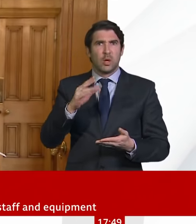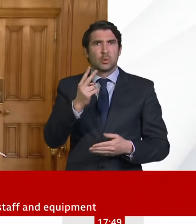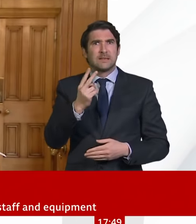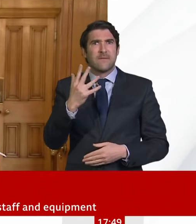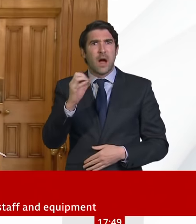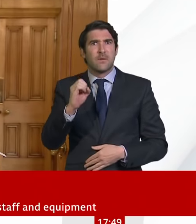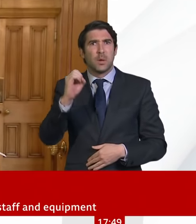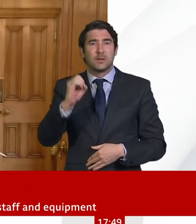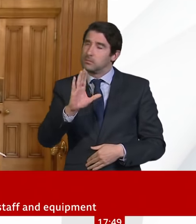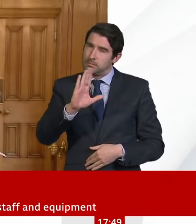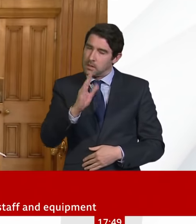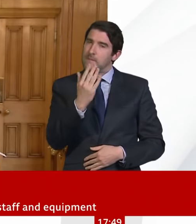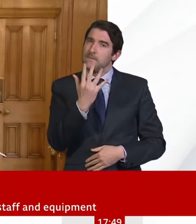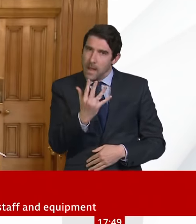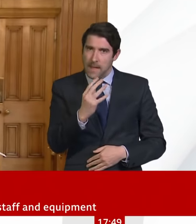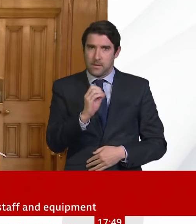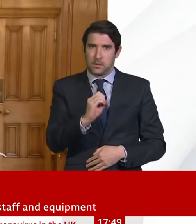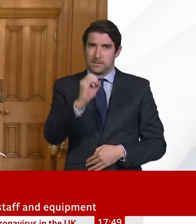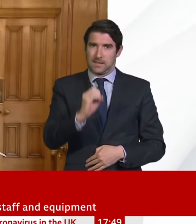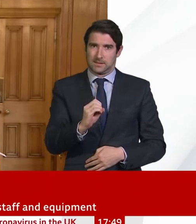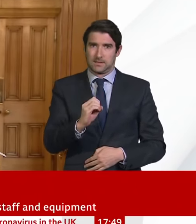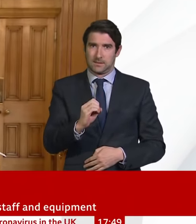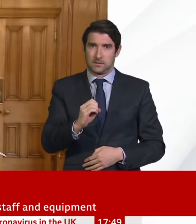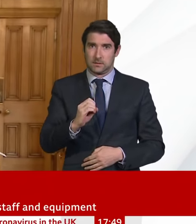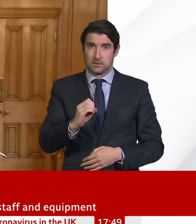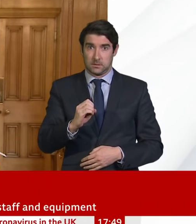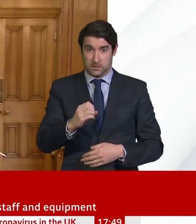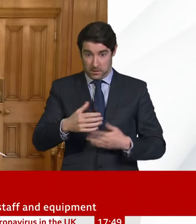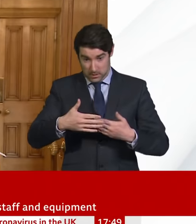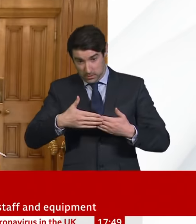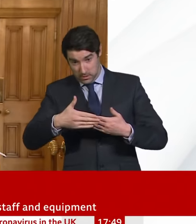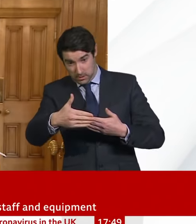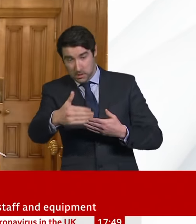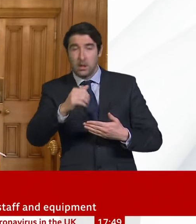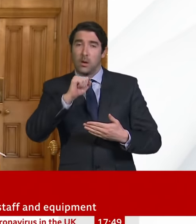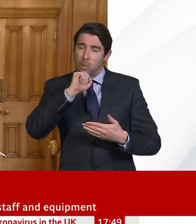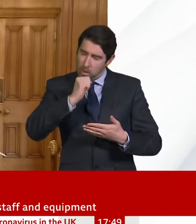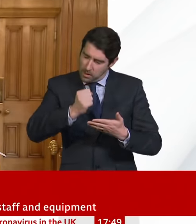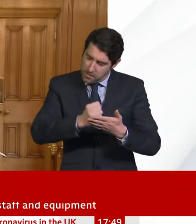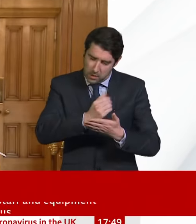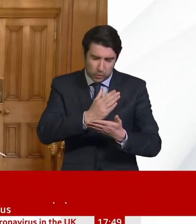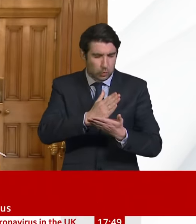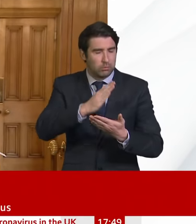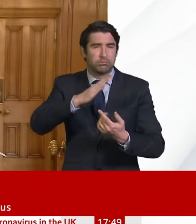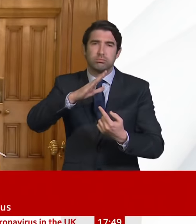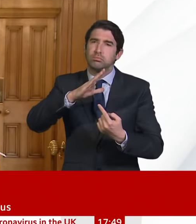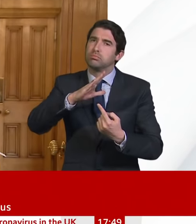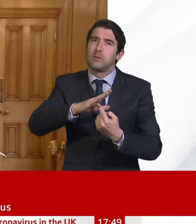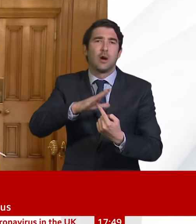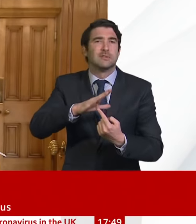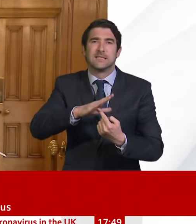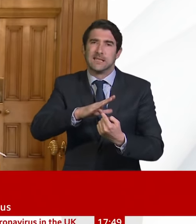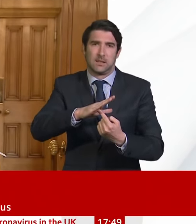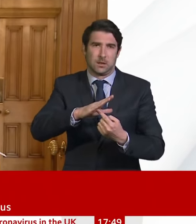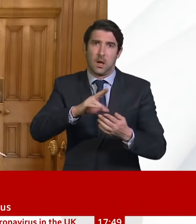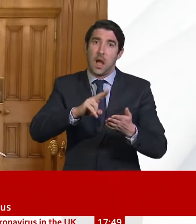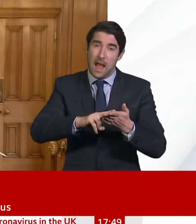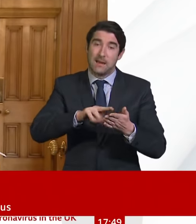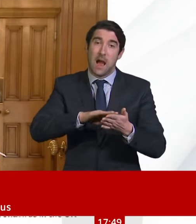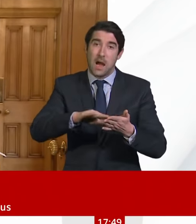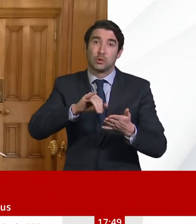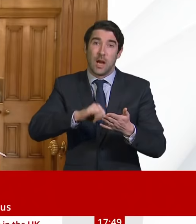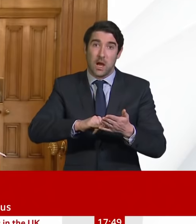I will, over the coming weeks, seek to ensure that every NHS frontline staff member who needs a test gets